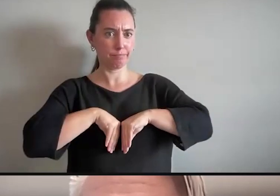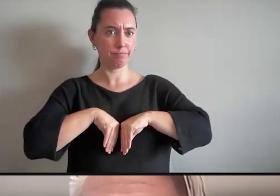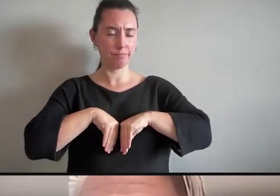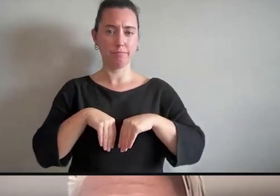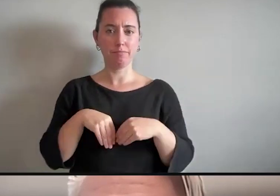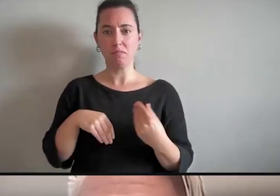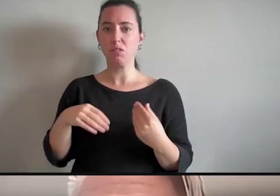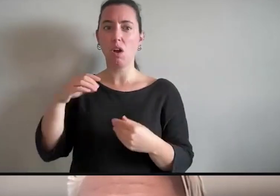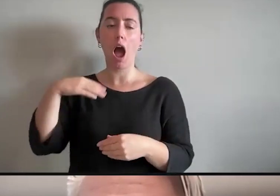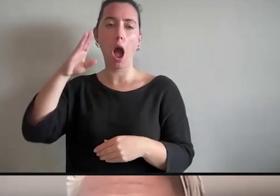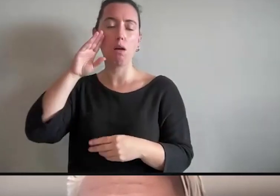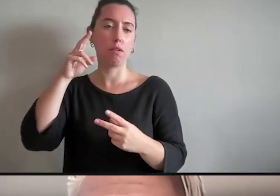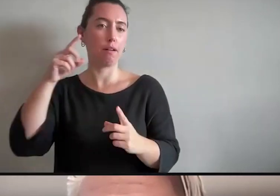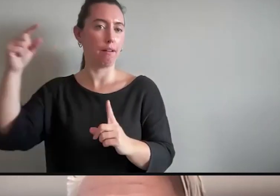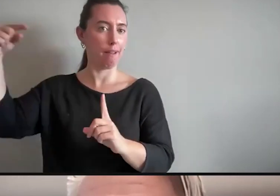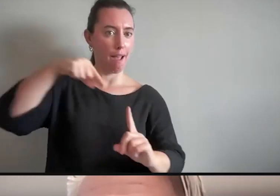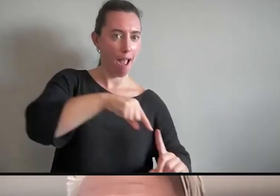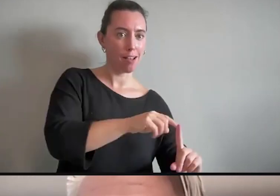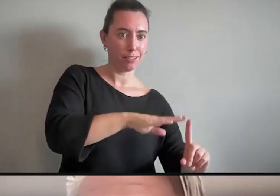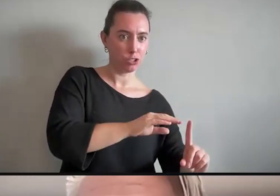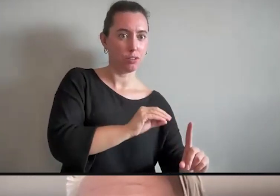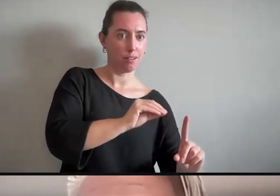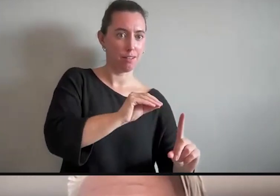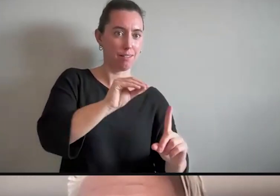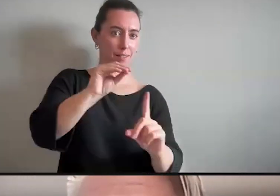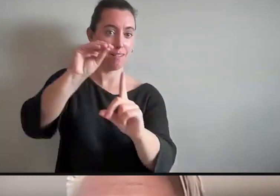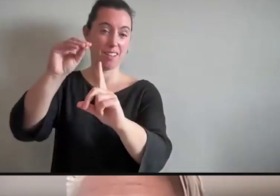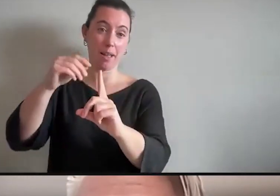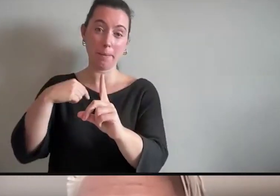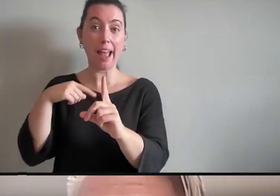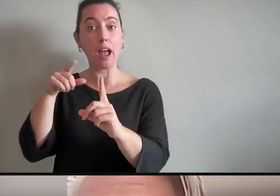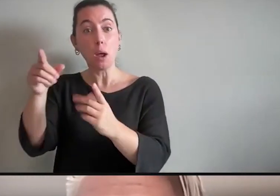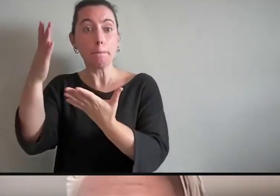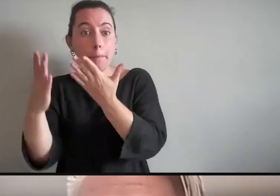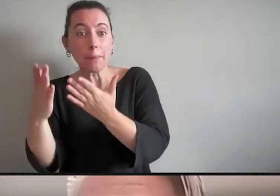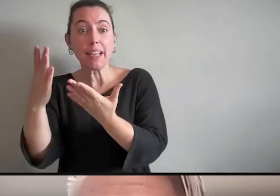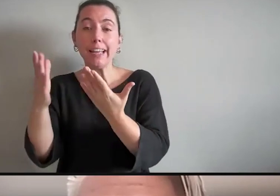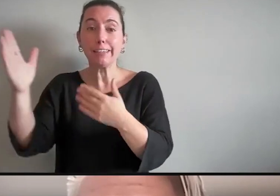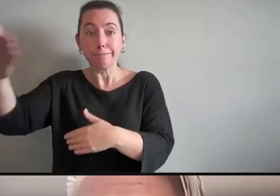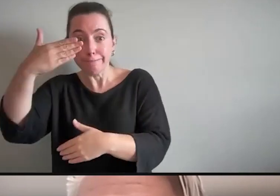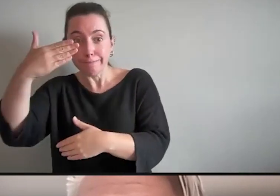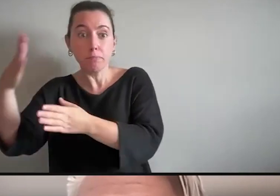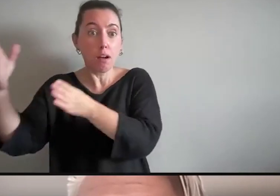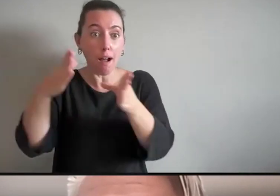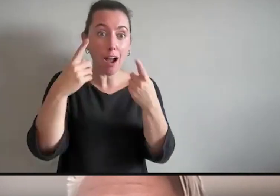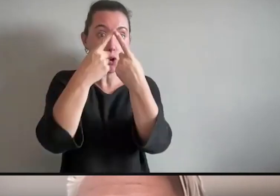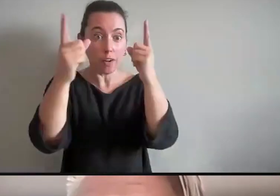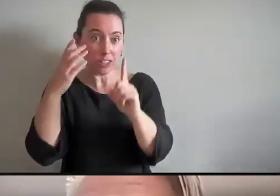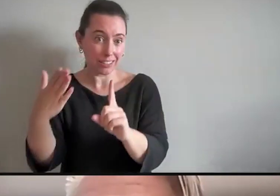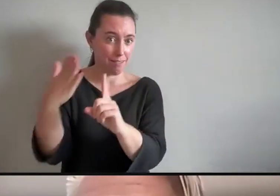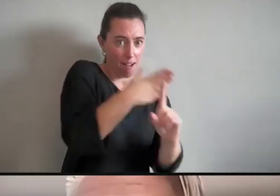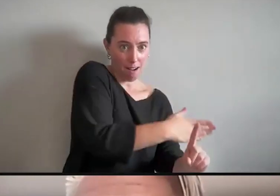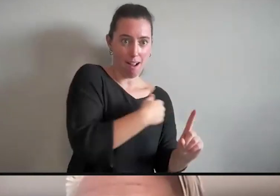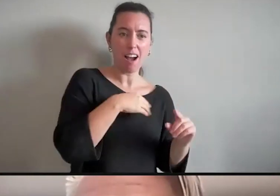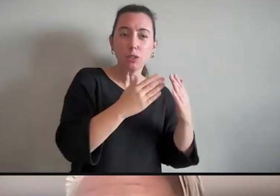go there. So agree with both of them, but I'll take it back to school. So, you know, everybody has education programs